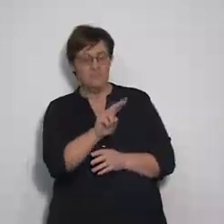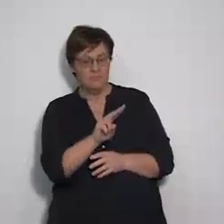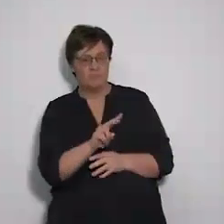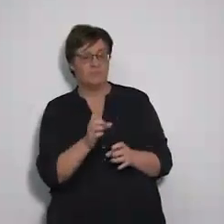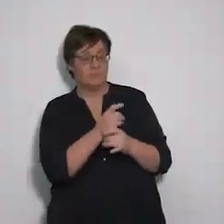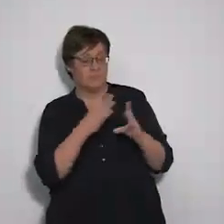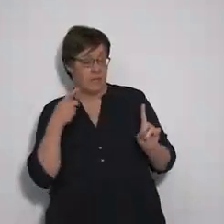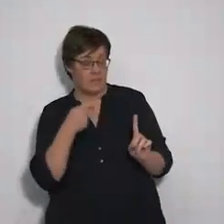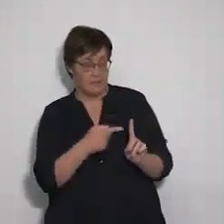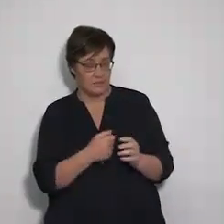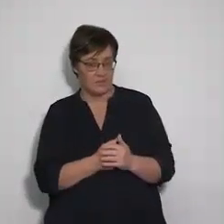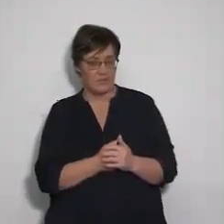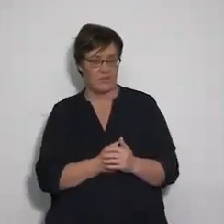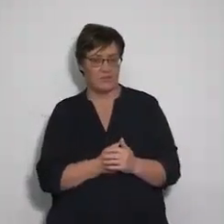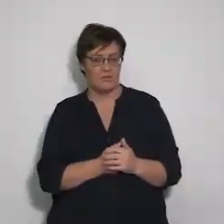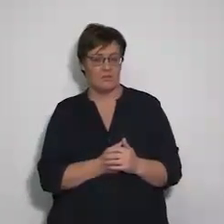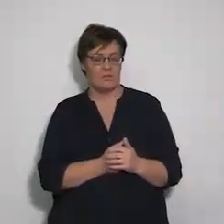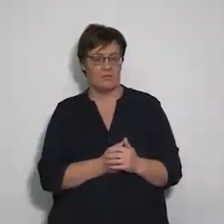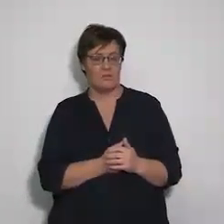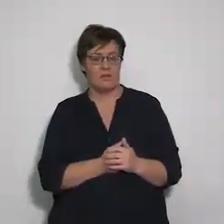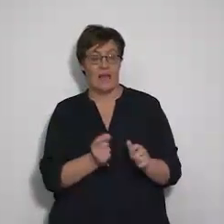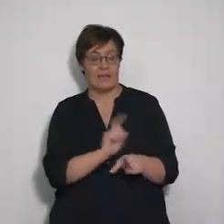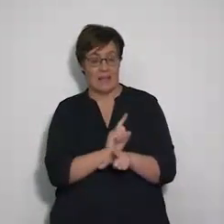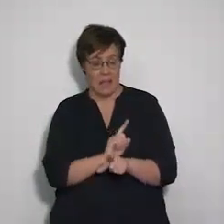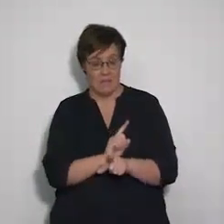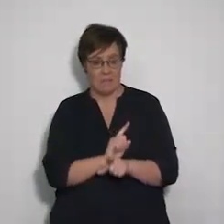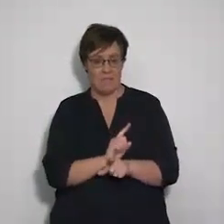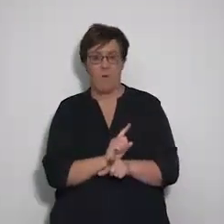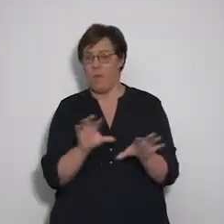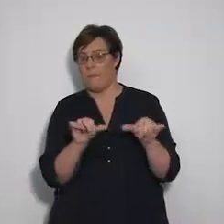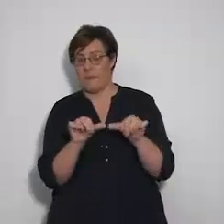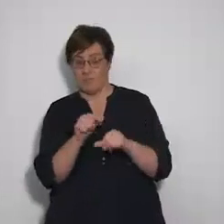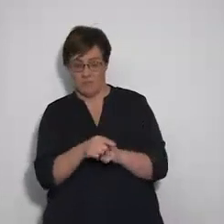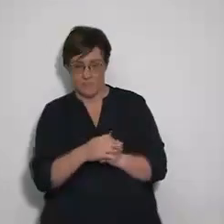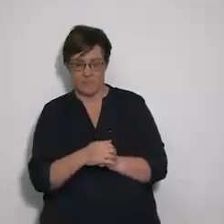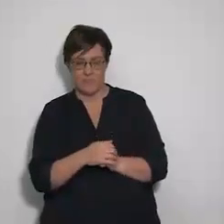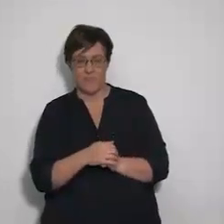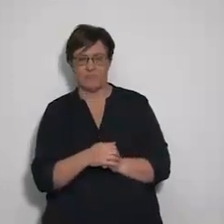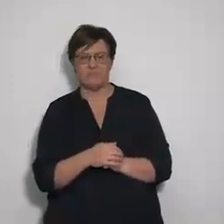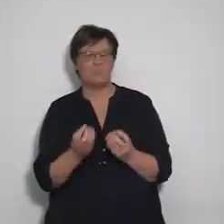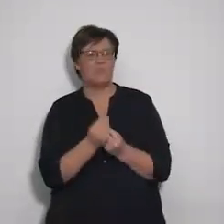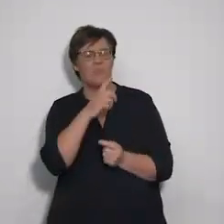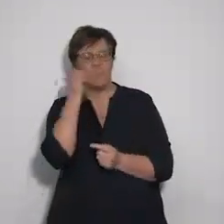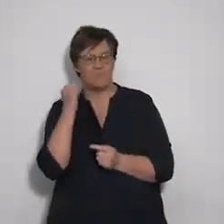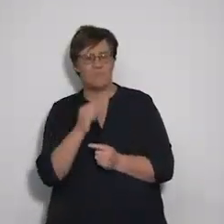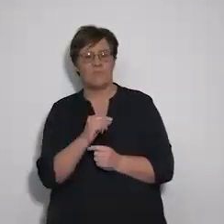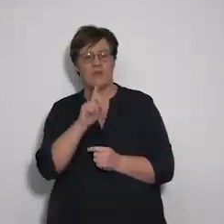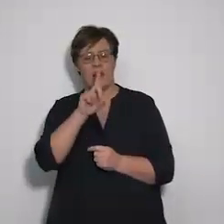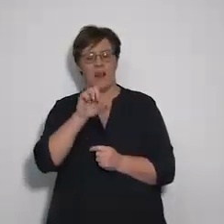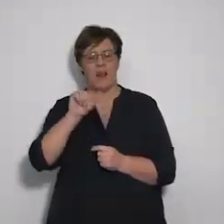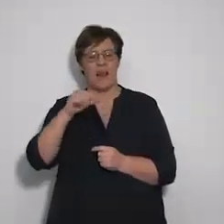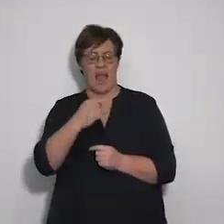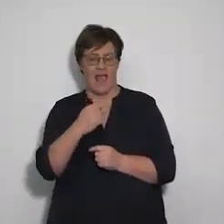We see that at the beginning of the time that we were measuring, there's something called